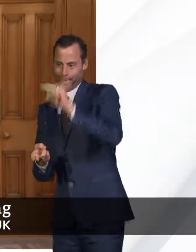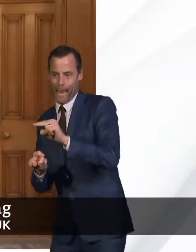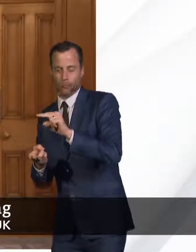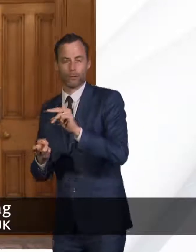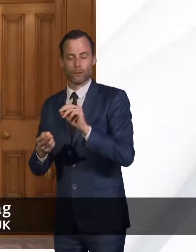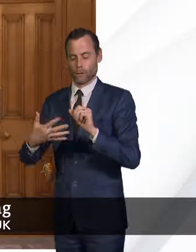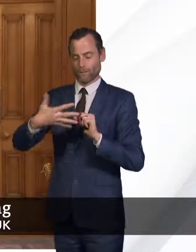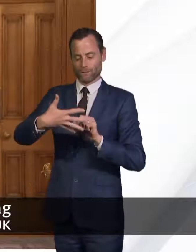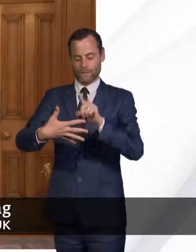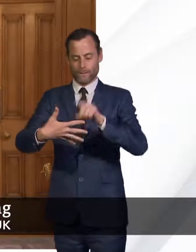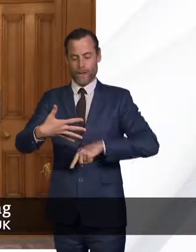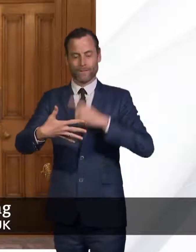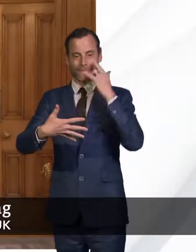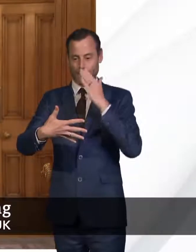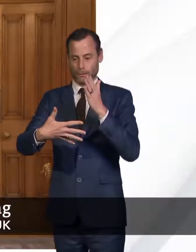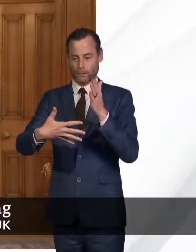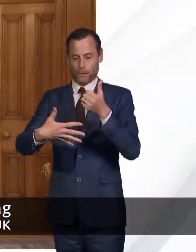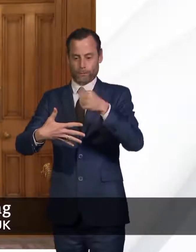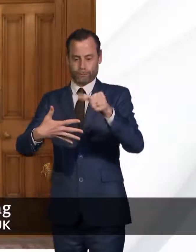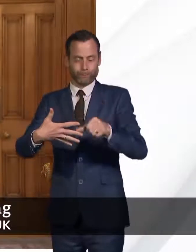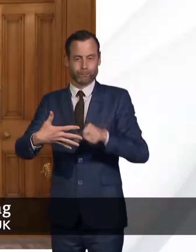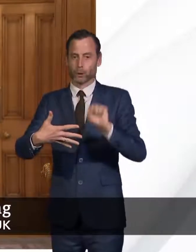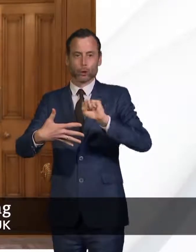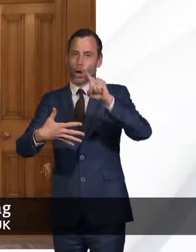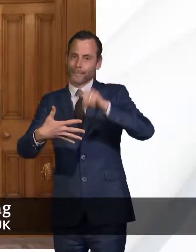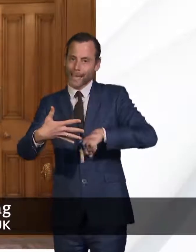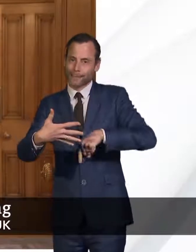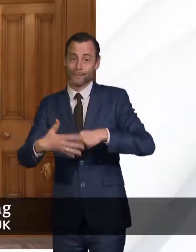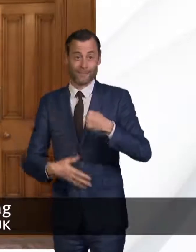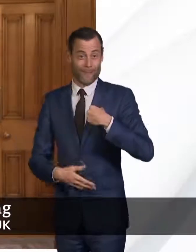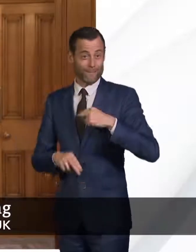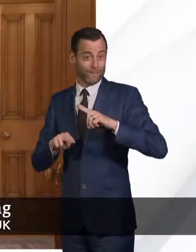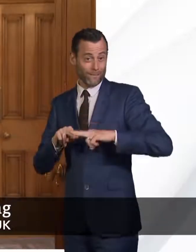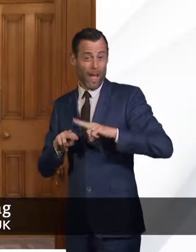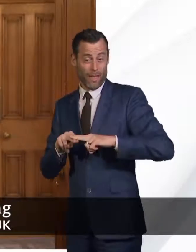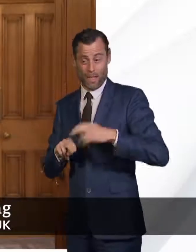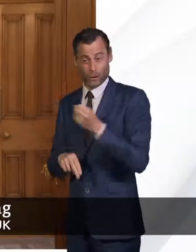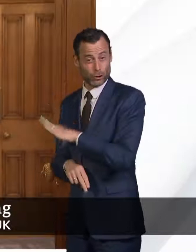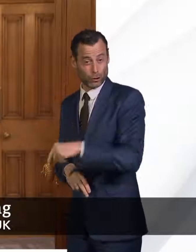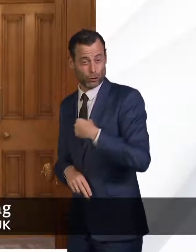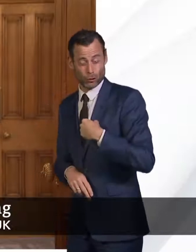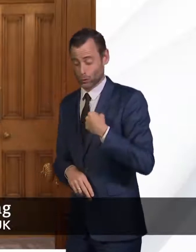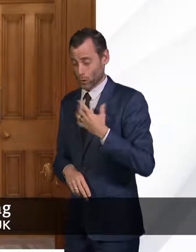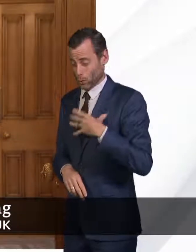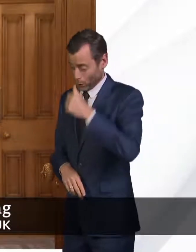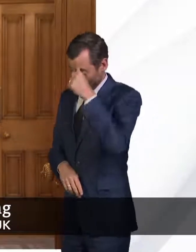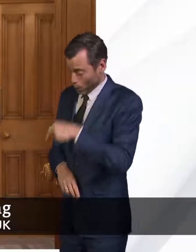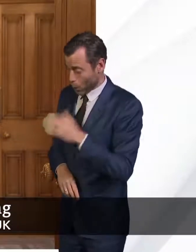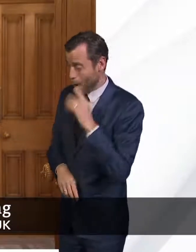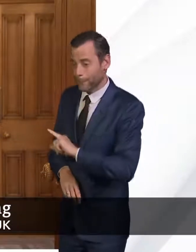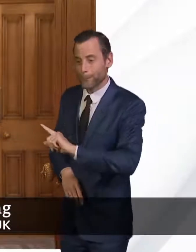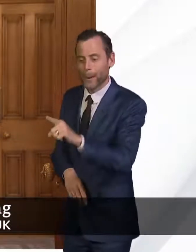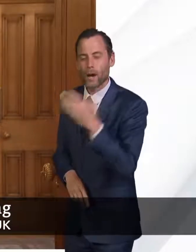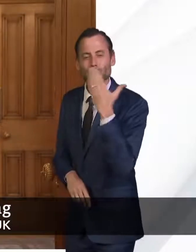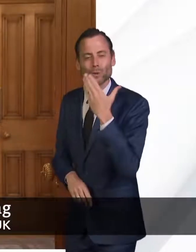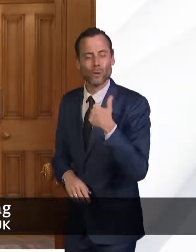know, especially as a father of 3 young children, that there's a yearning for people to know when schools might go back. And